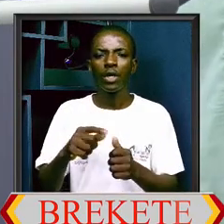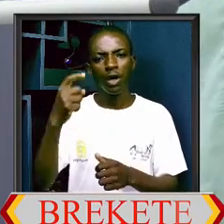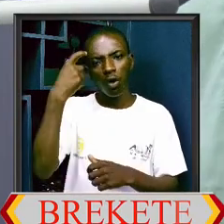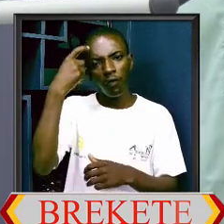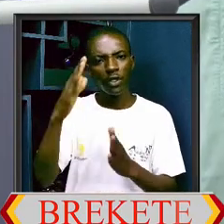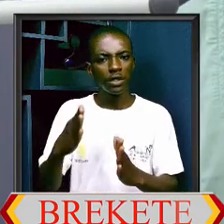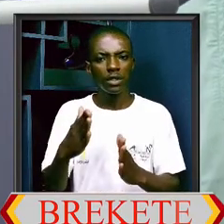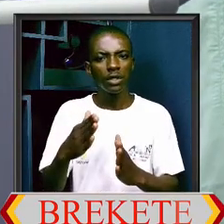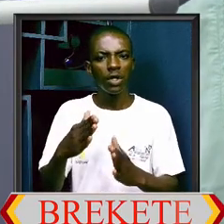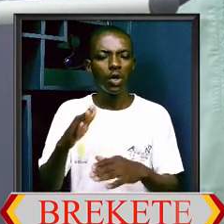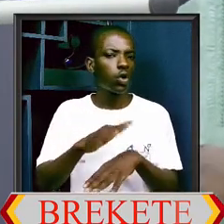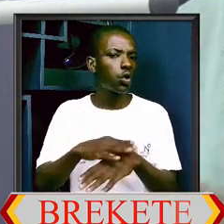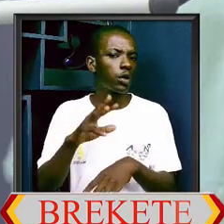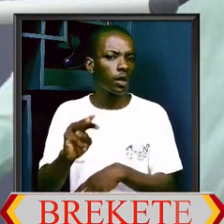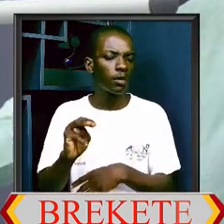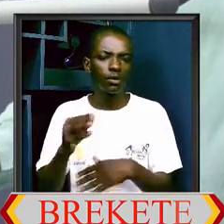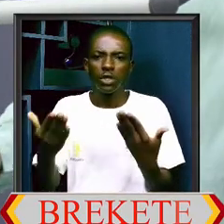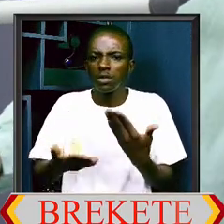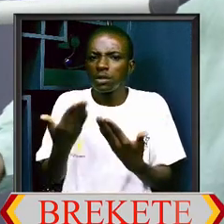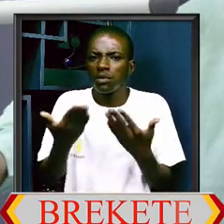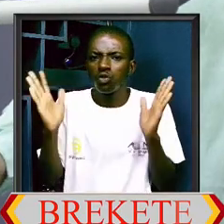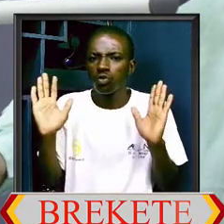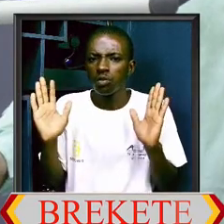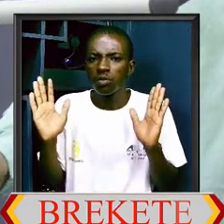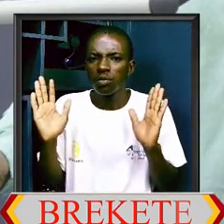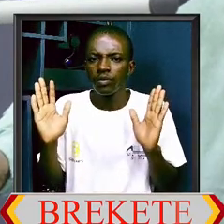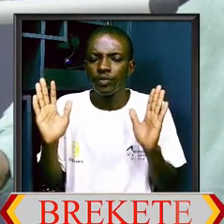governance on top of them